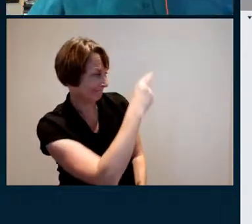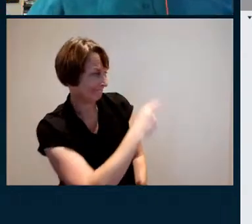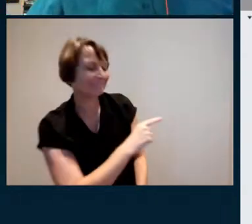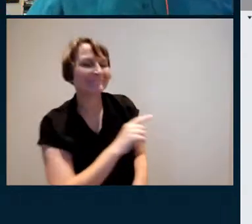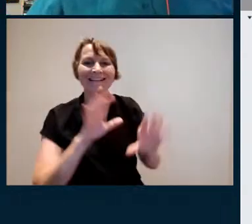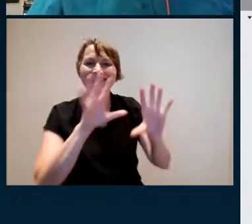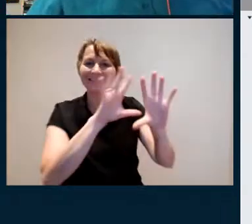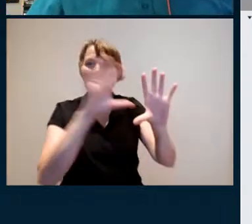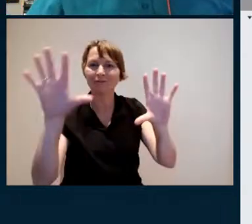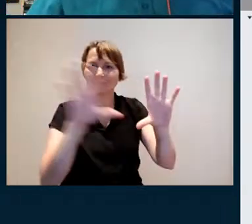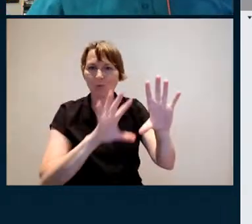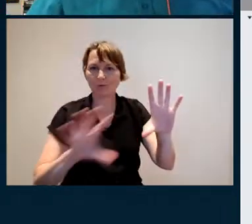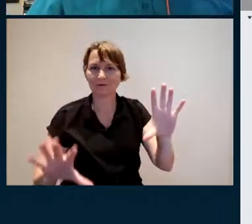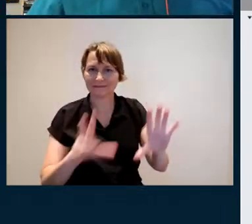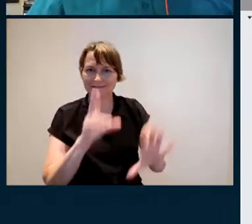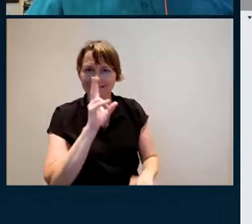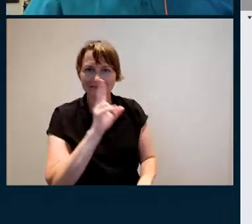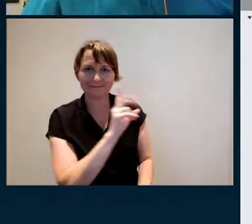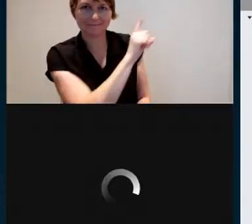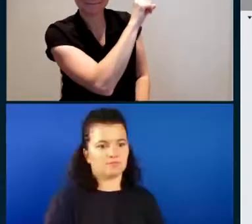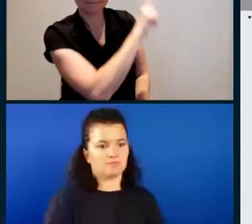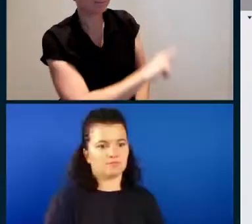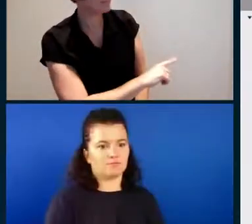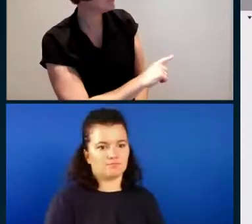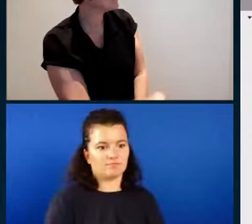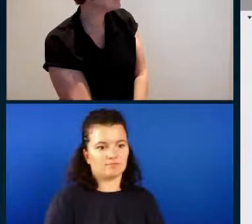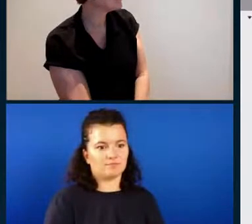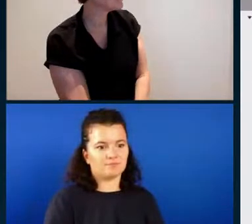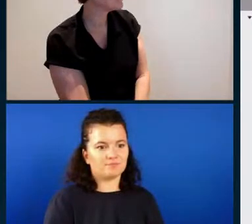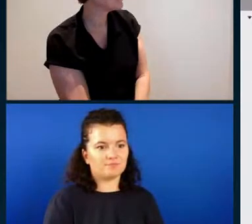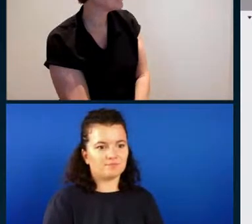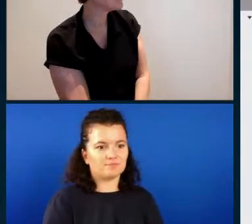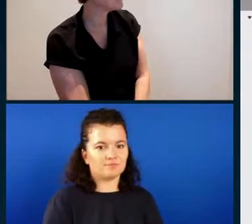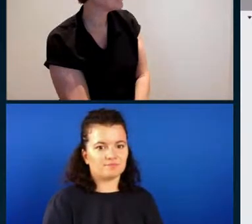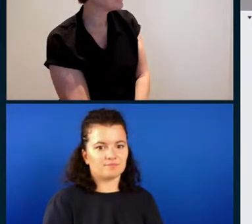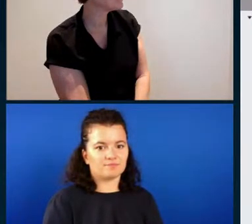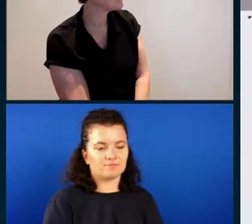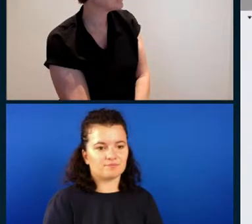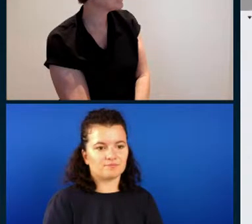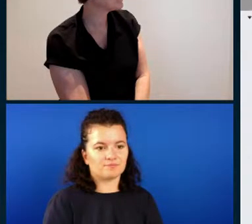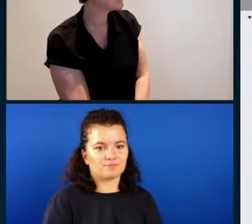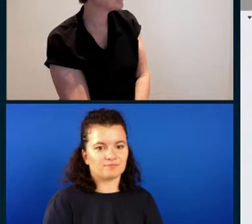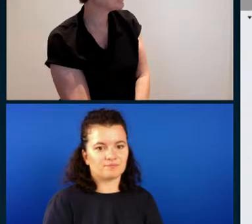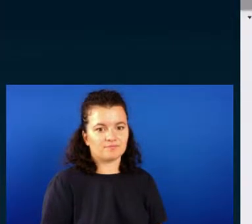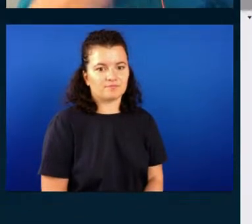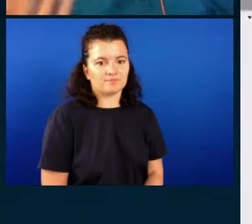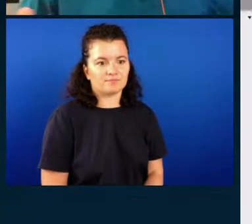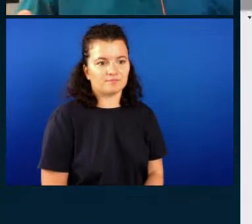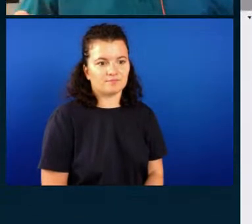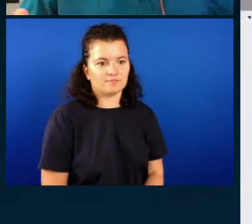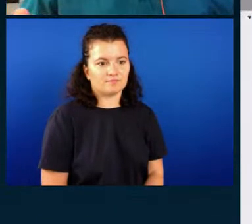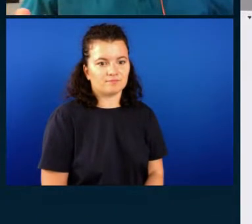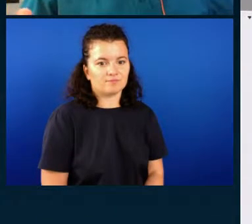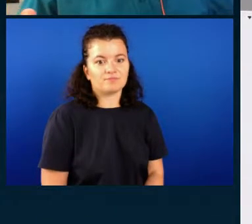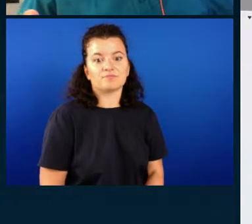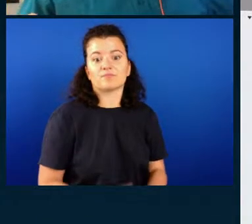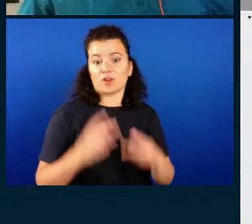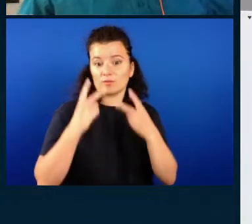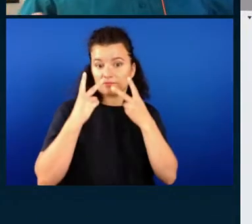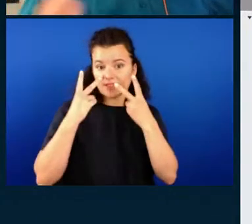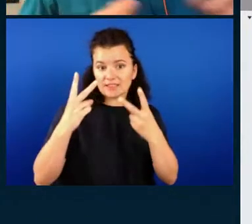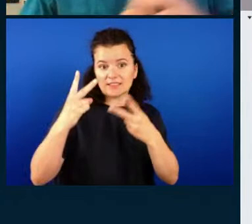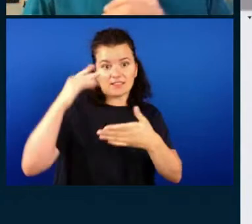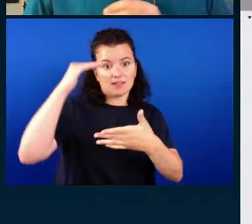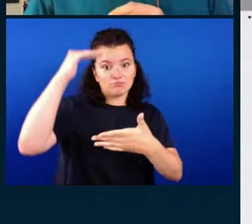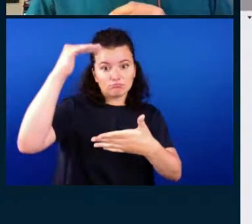running. So we'll give that just a second to spin up. So here's all the logs as it spins